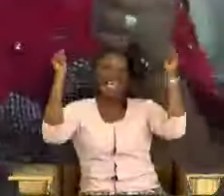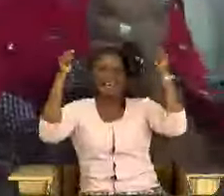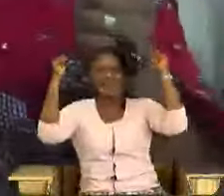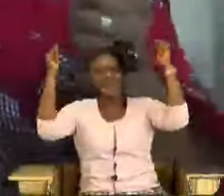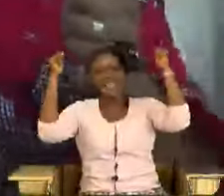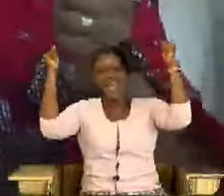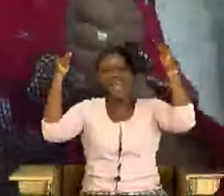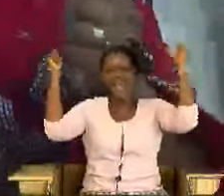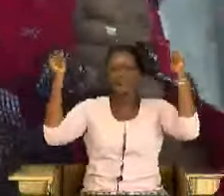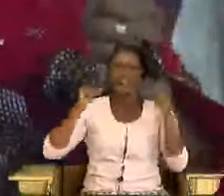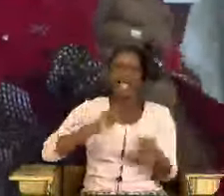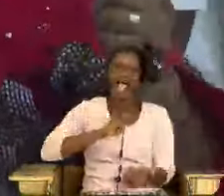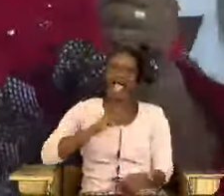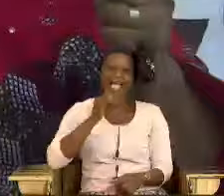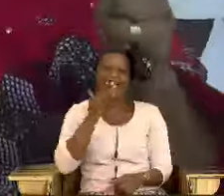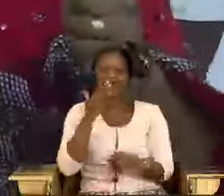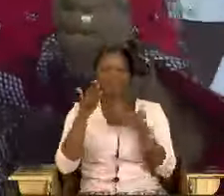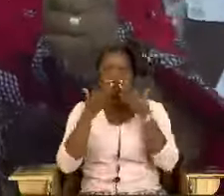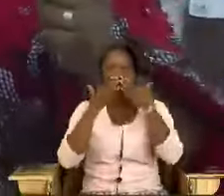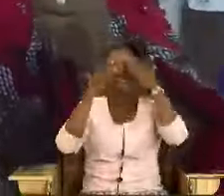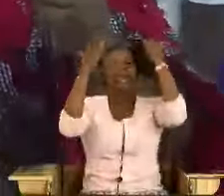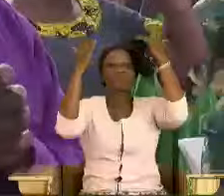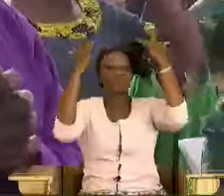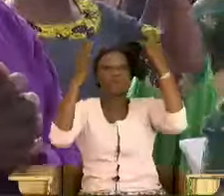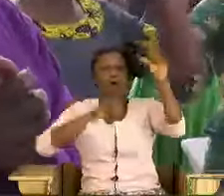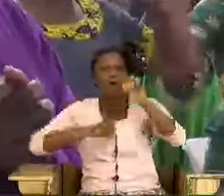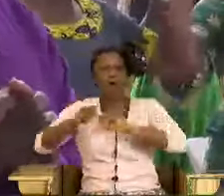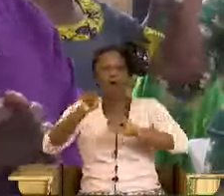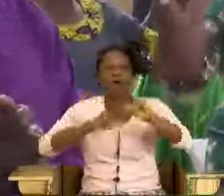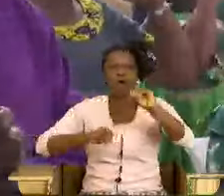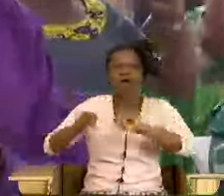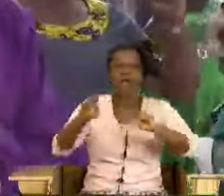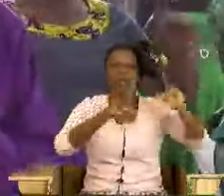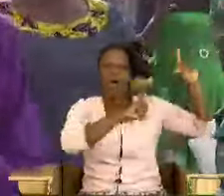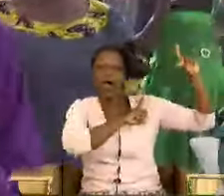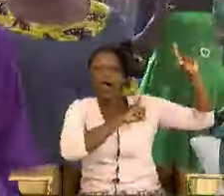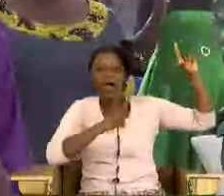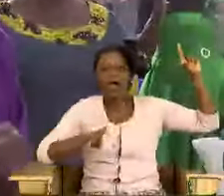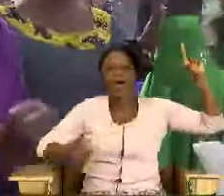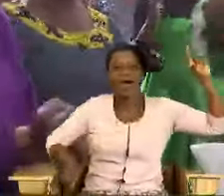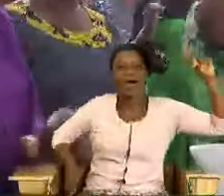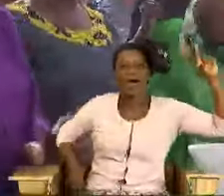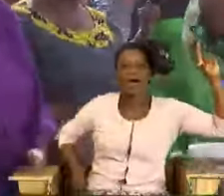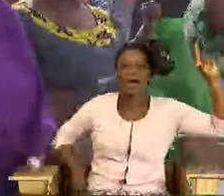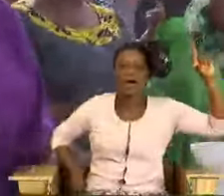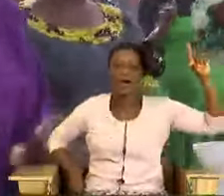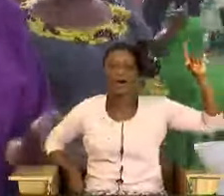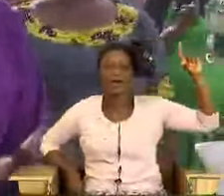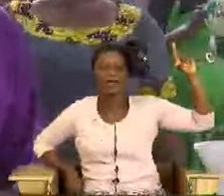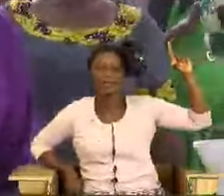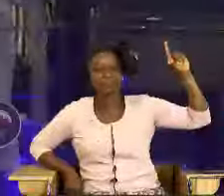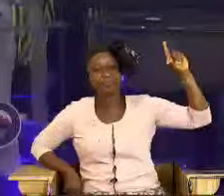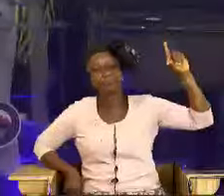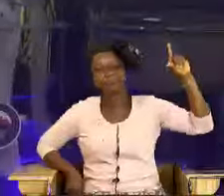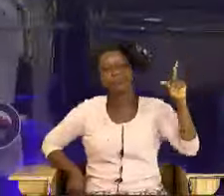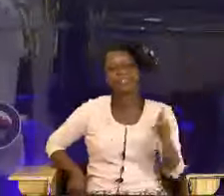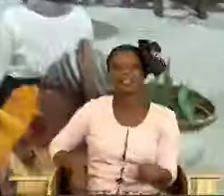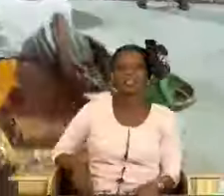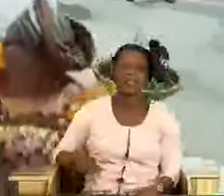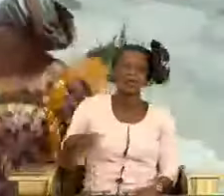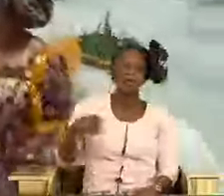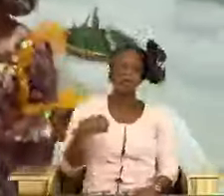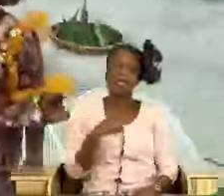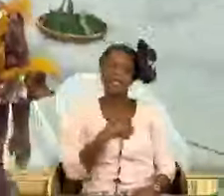hallu I am grateful oh we are grateful